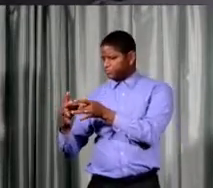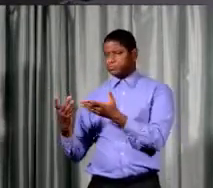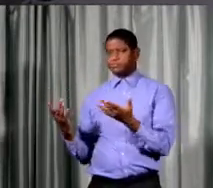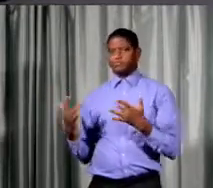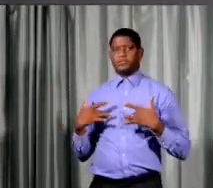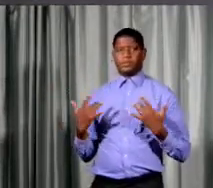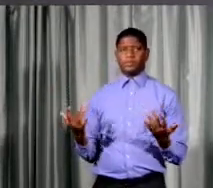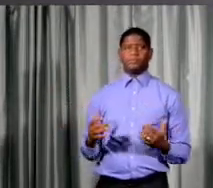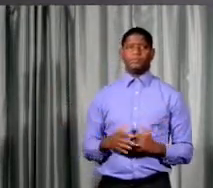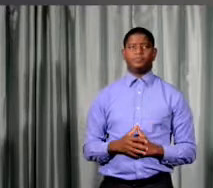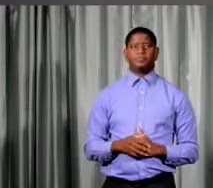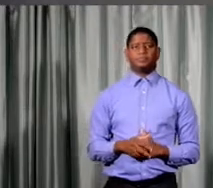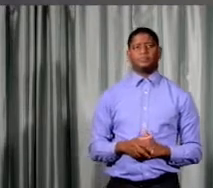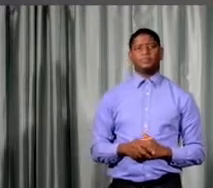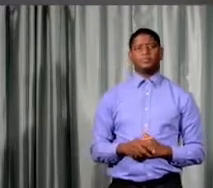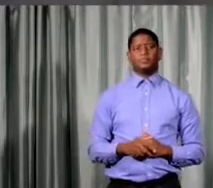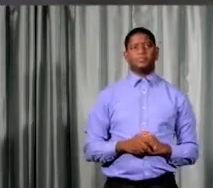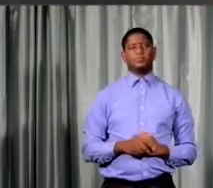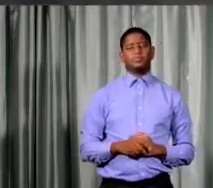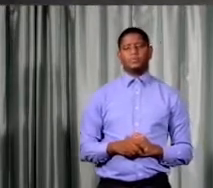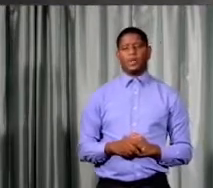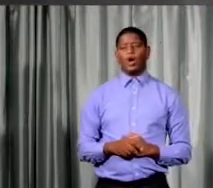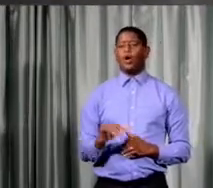is what really working in the business.